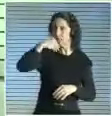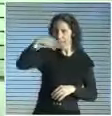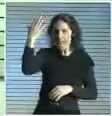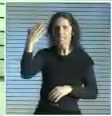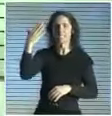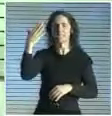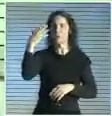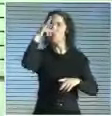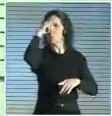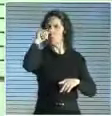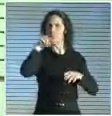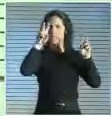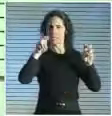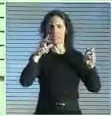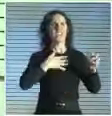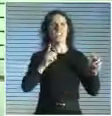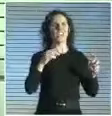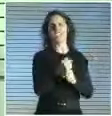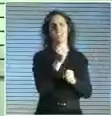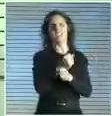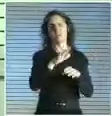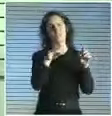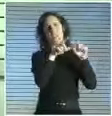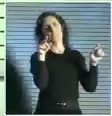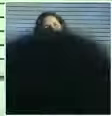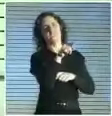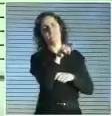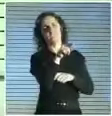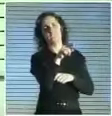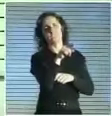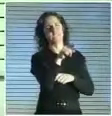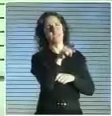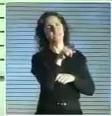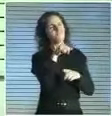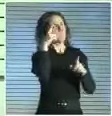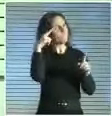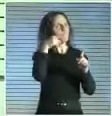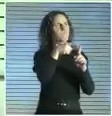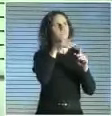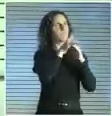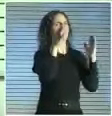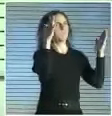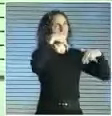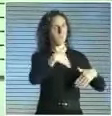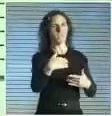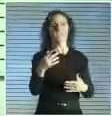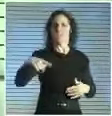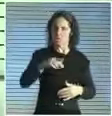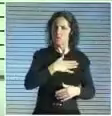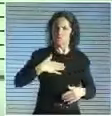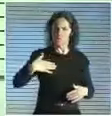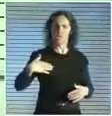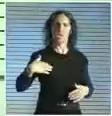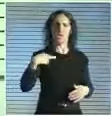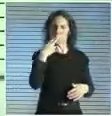have purpose. And it's not just expressing that purpose, but it's also practicing that purpose. They want to be involved. And we have a